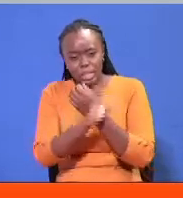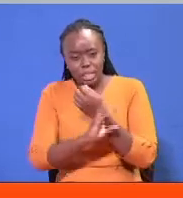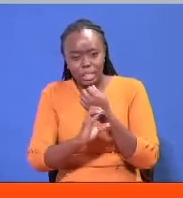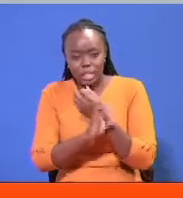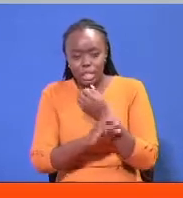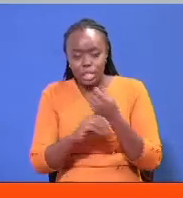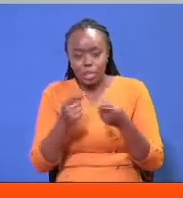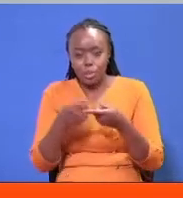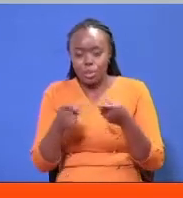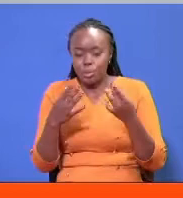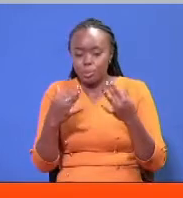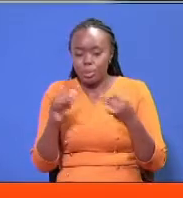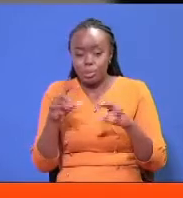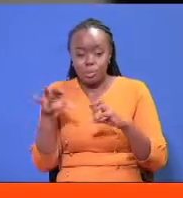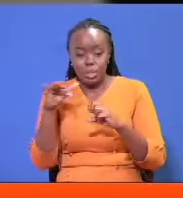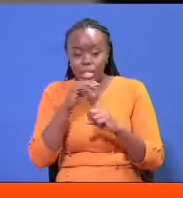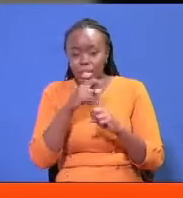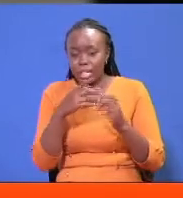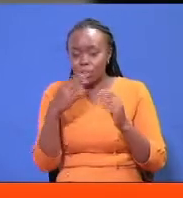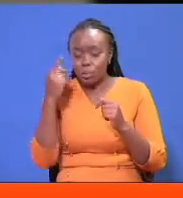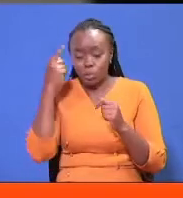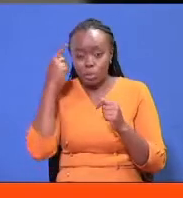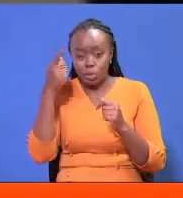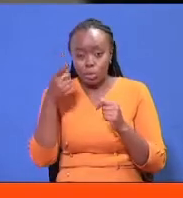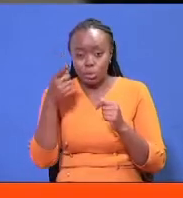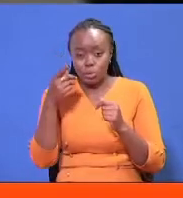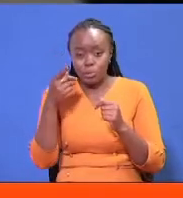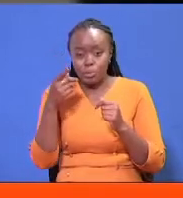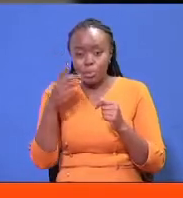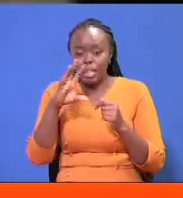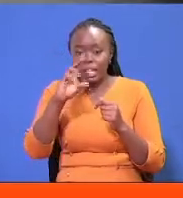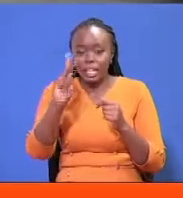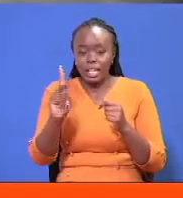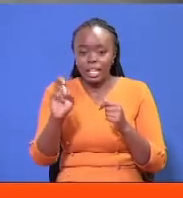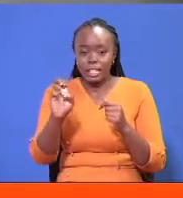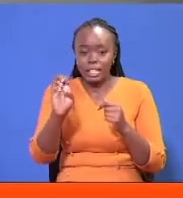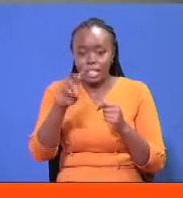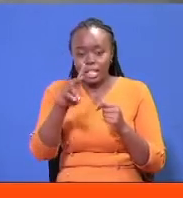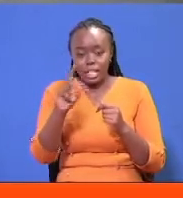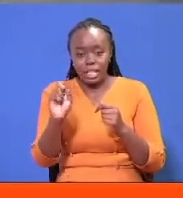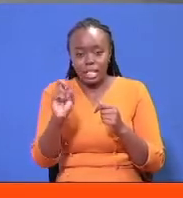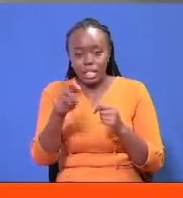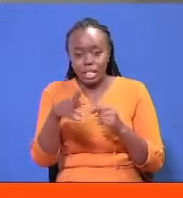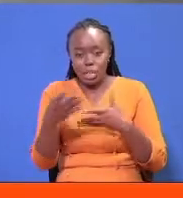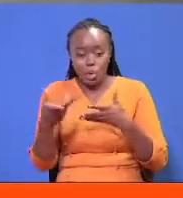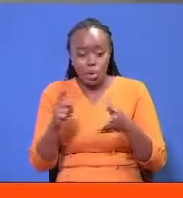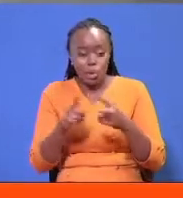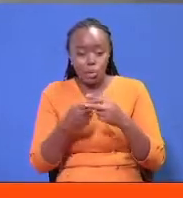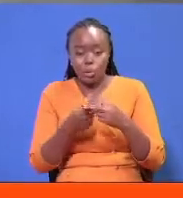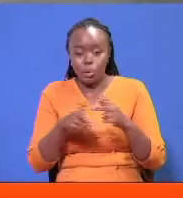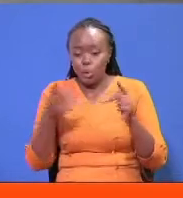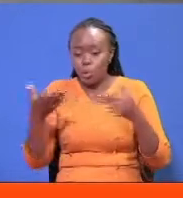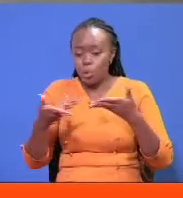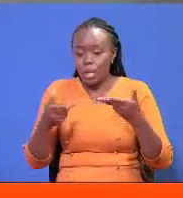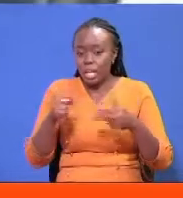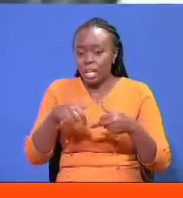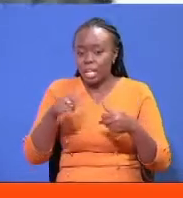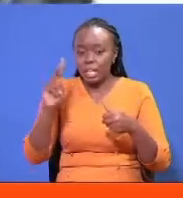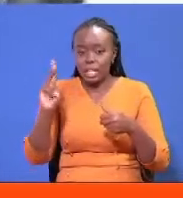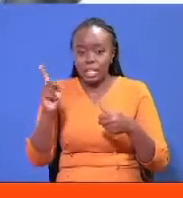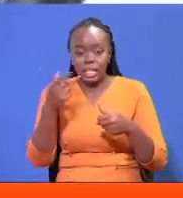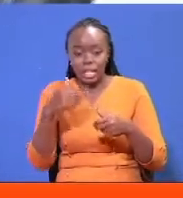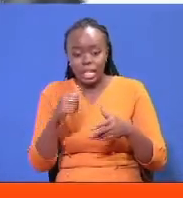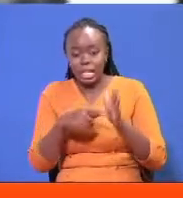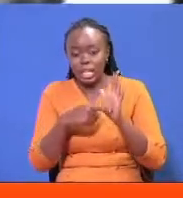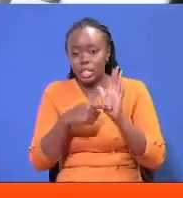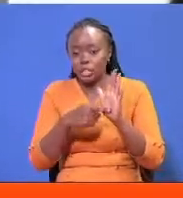of drone operations was concerned. But Kenya Civil Aviation Authority has begun registration of drones in Kenya and approved drone technology